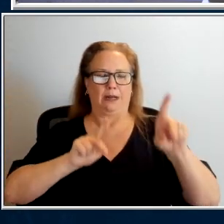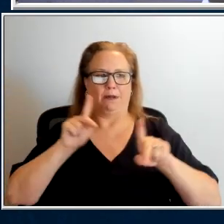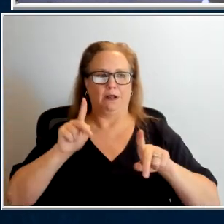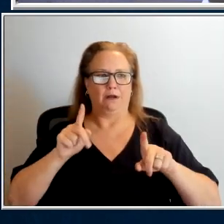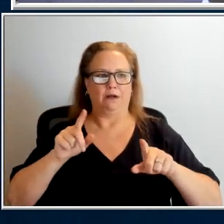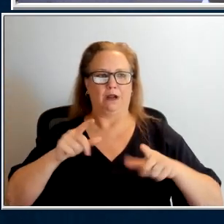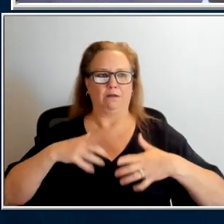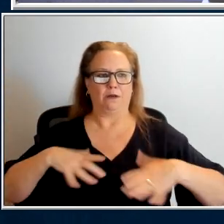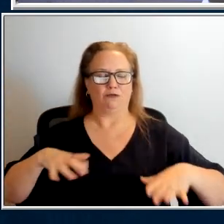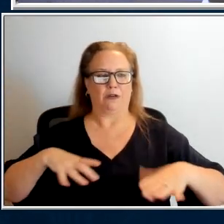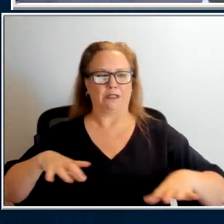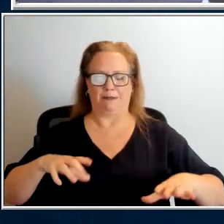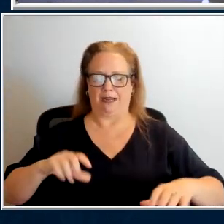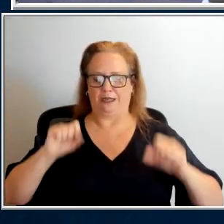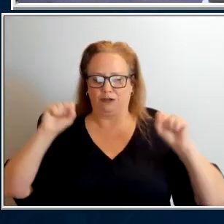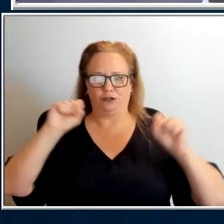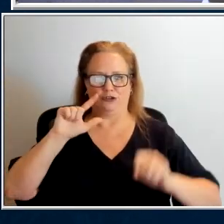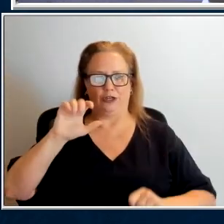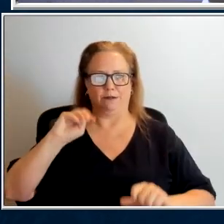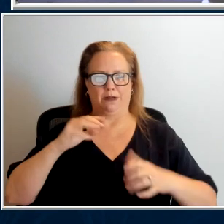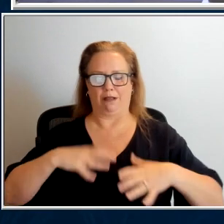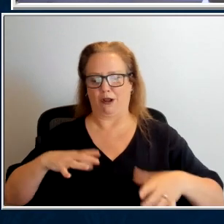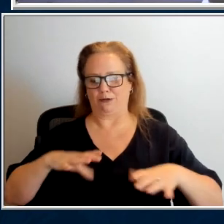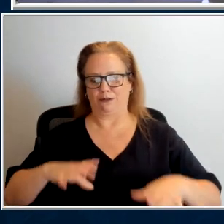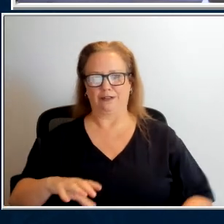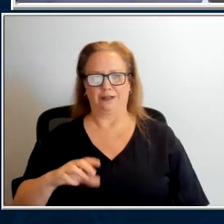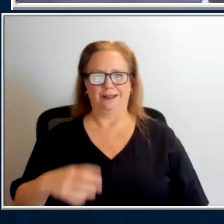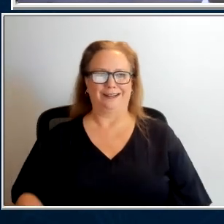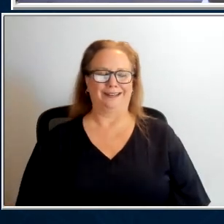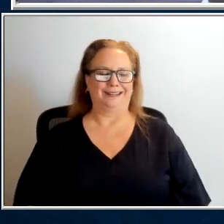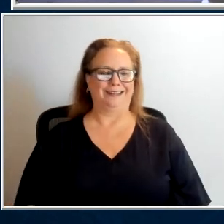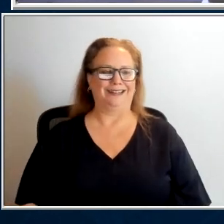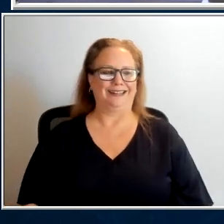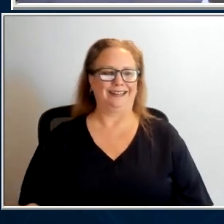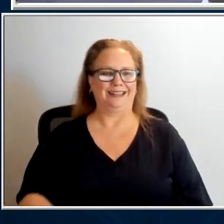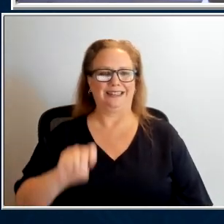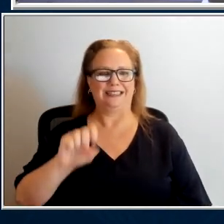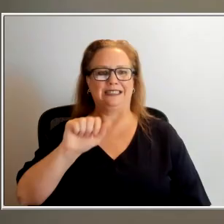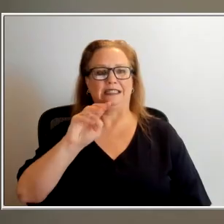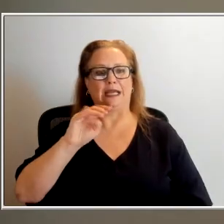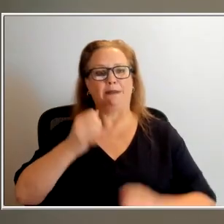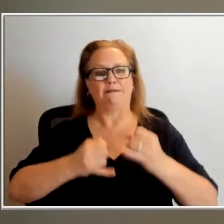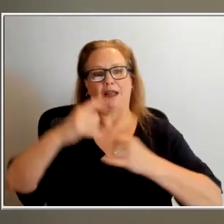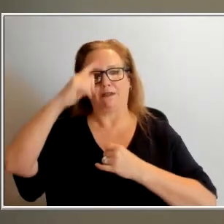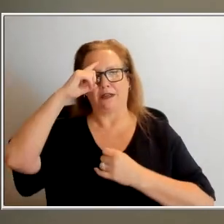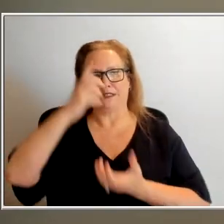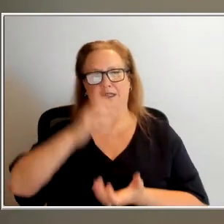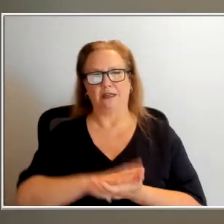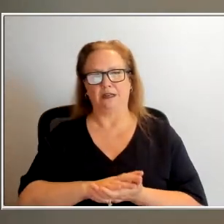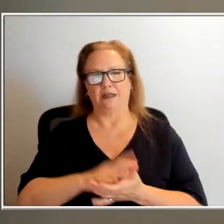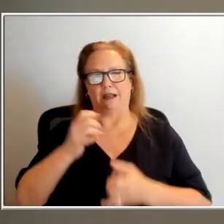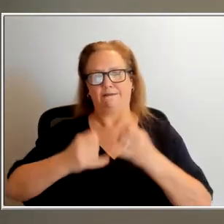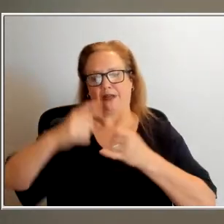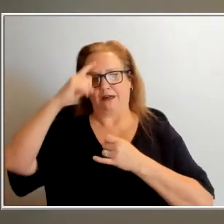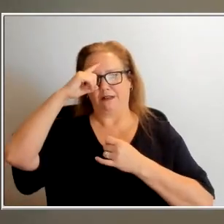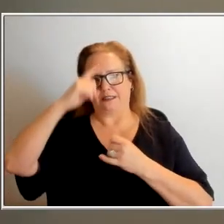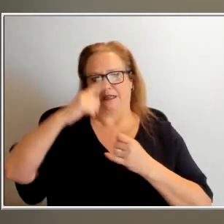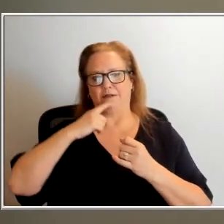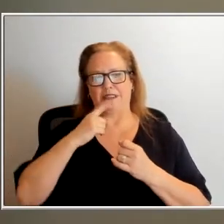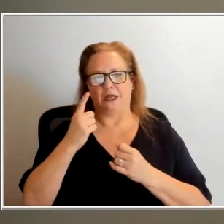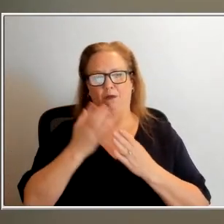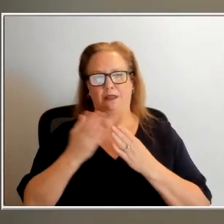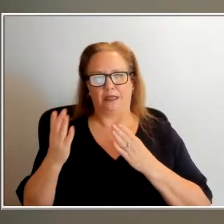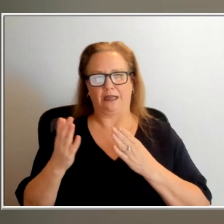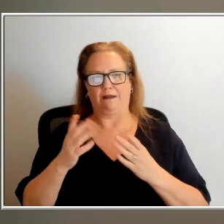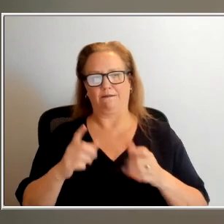my gym clothes, which will not be pretty, but maybe Hawkeye will be here. Sammy, final thoughts. My final thoughts, I want to say one thing.